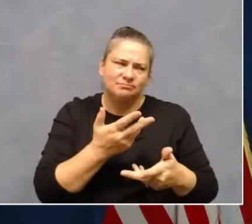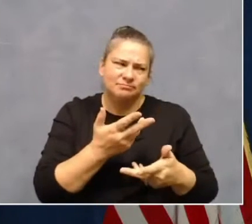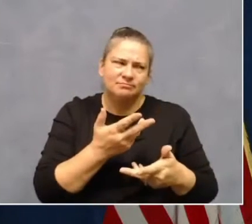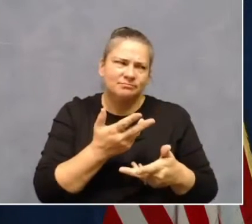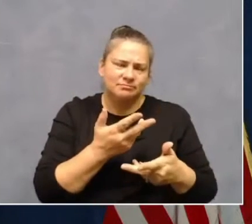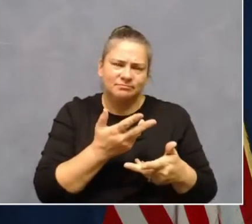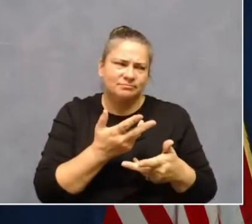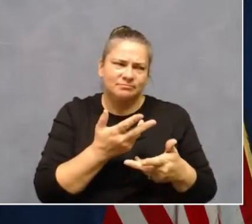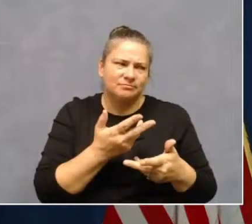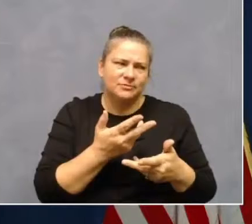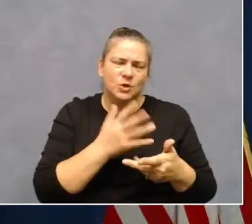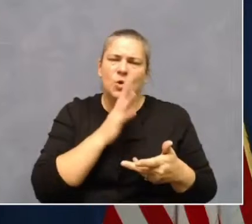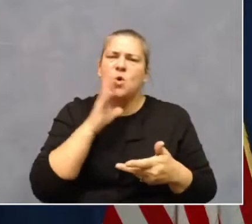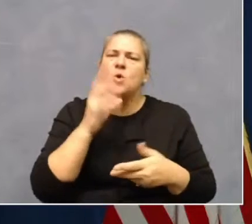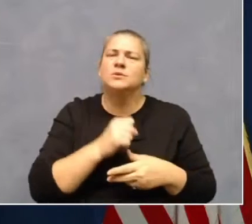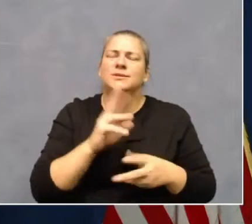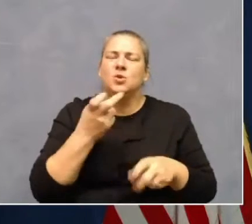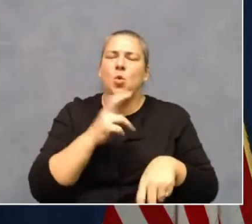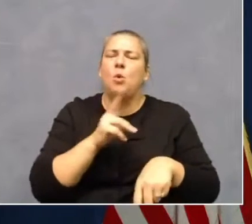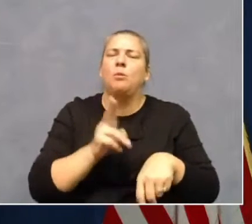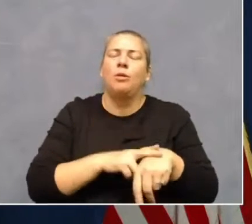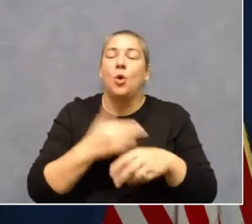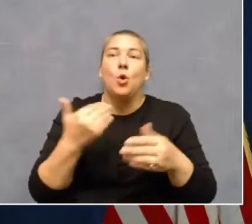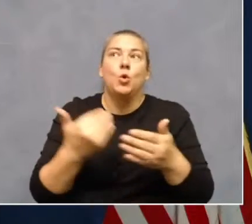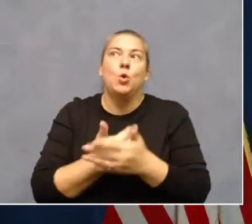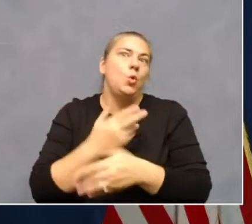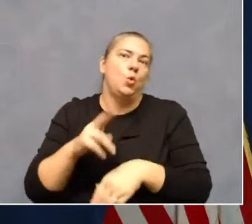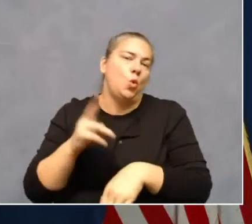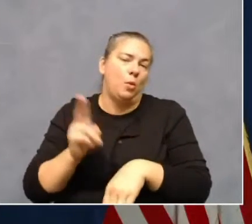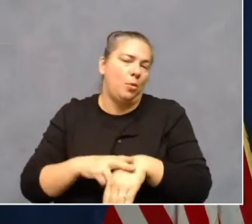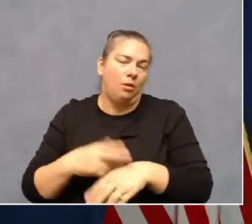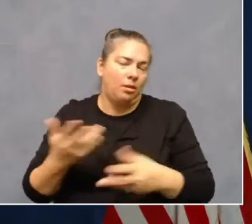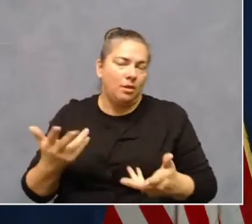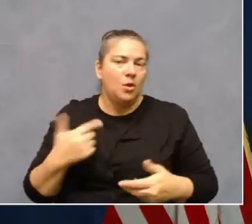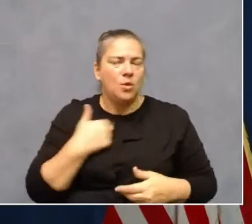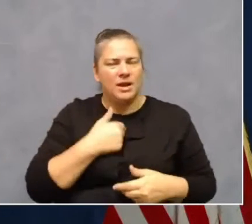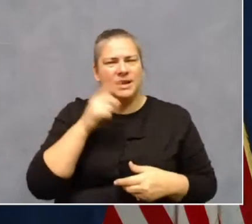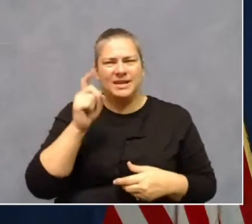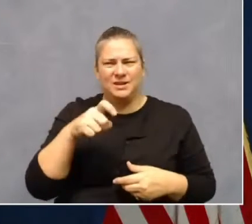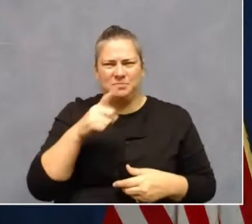our old normal or even a new normal, and we just need better than that.